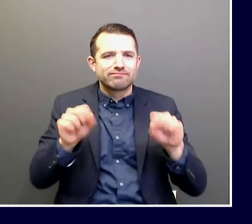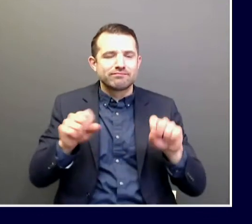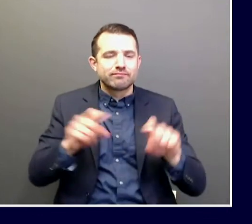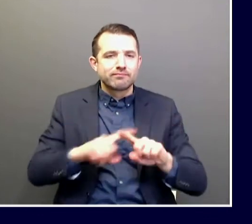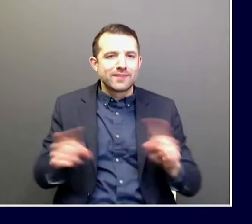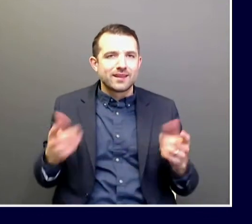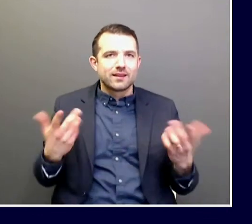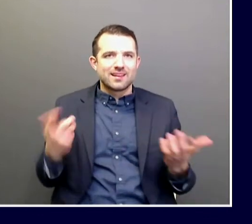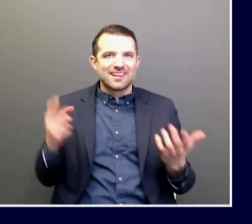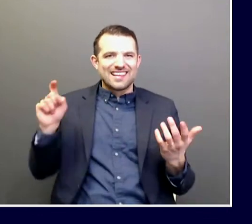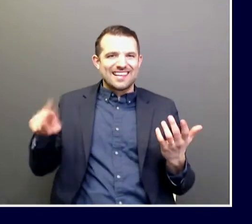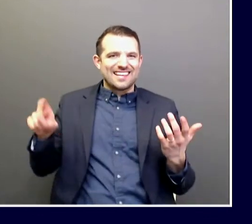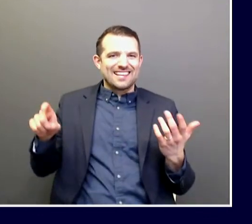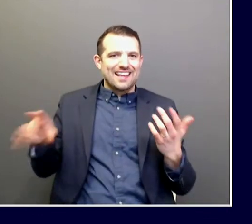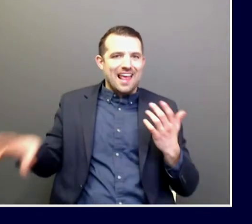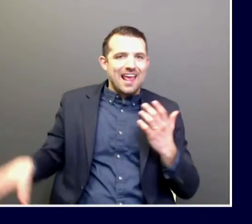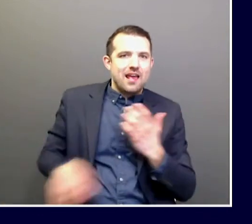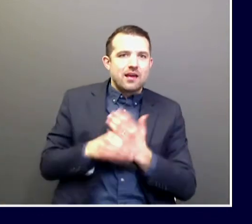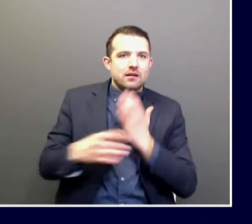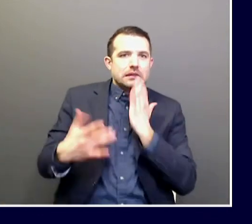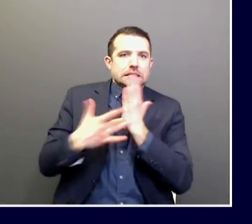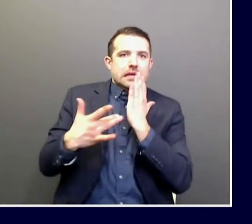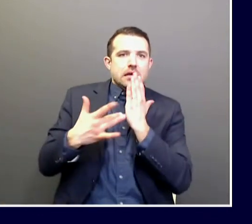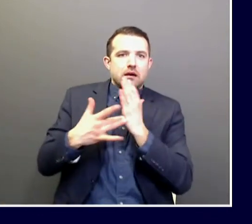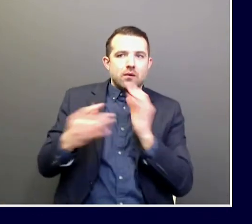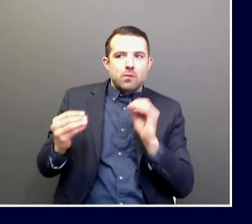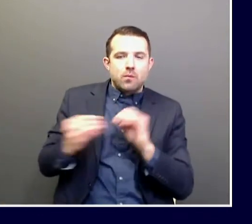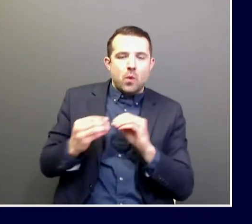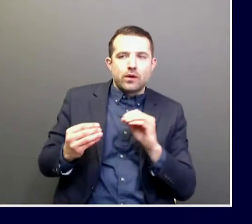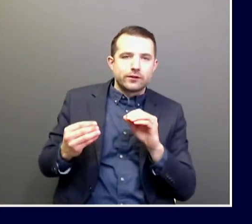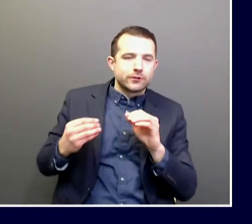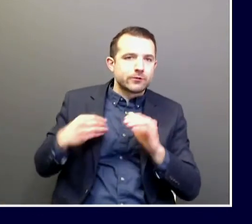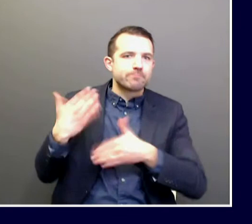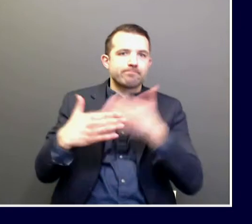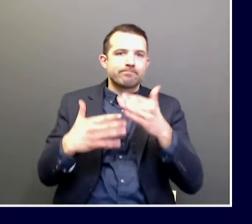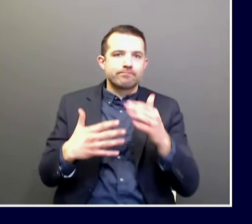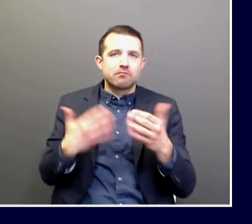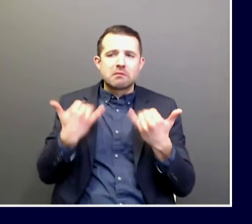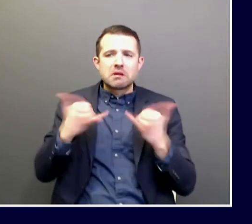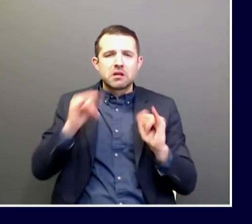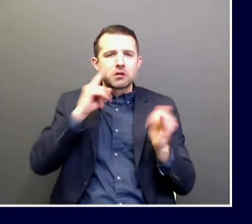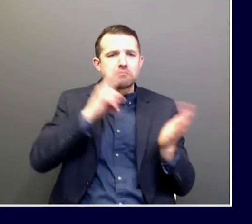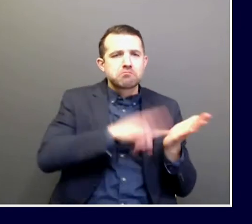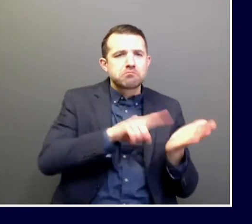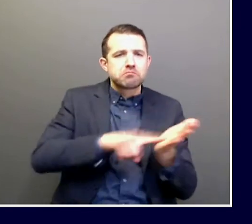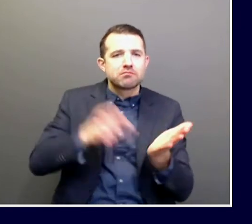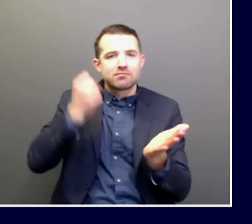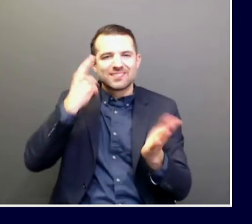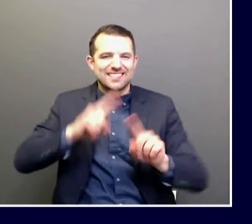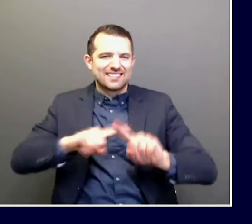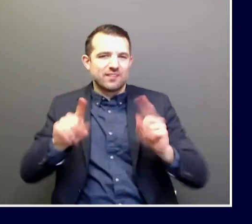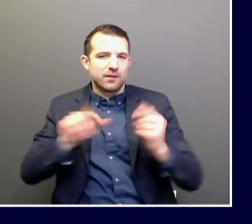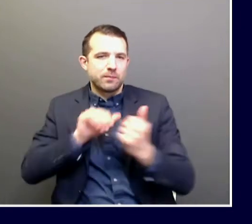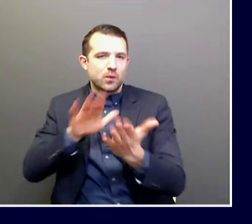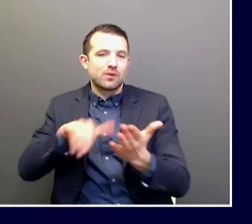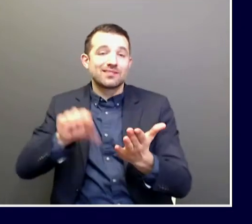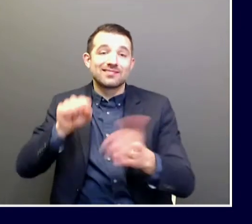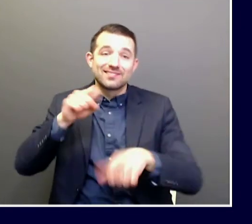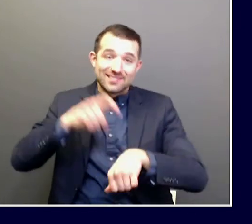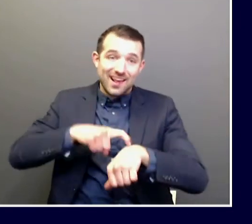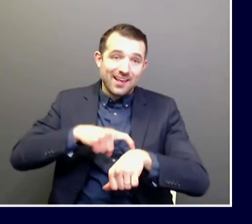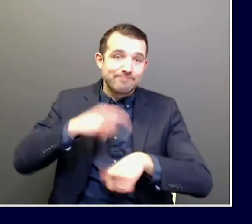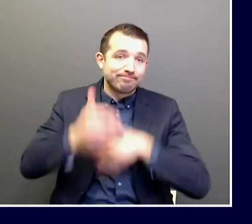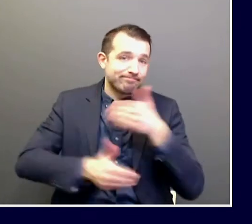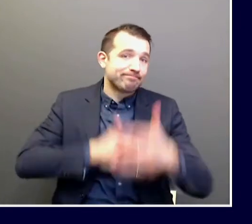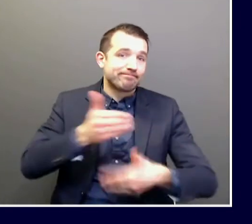approach, we're not abandoning case investigation altogether. It will be just done in a different manner. It's going to take time. I'm committed to making sure